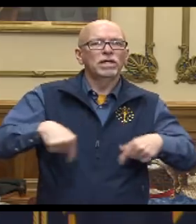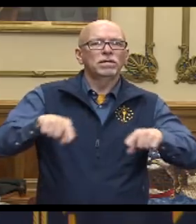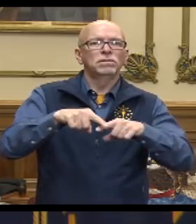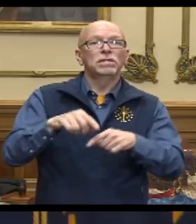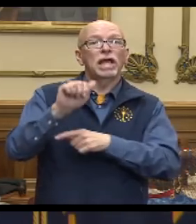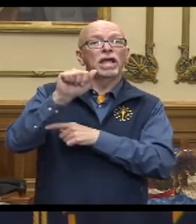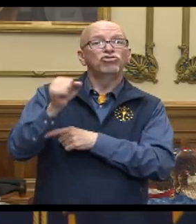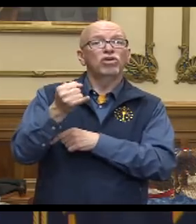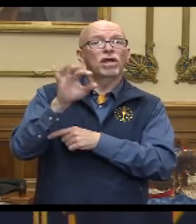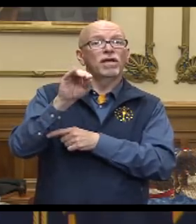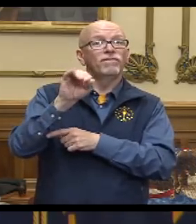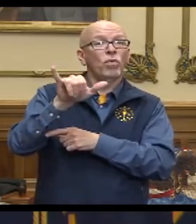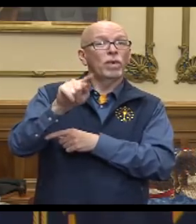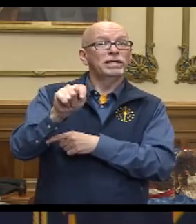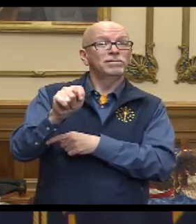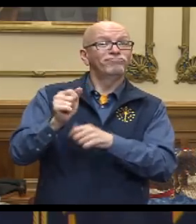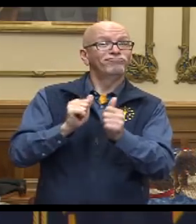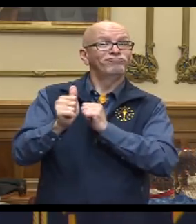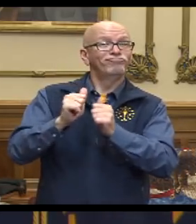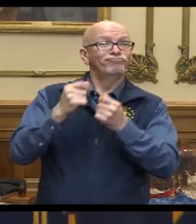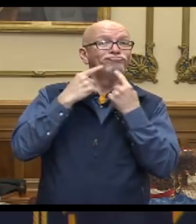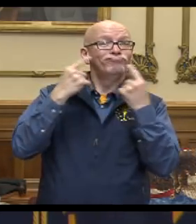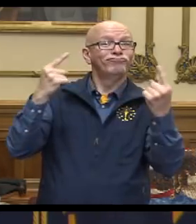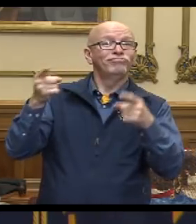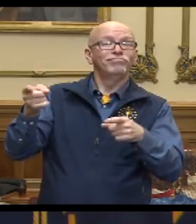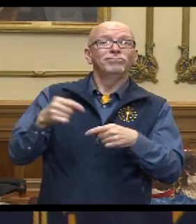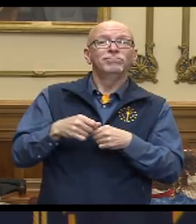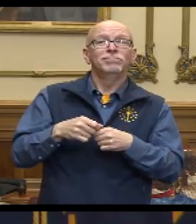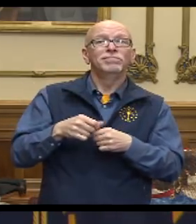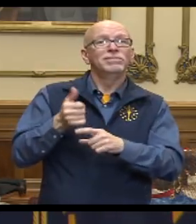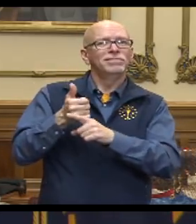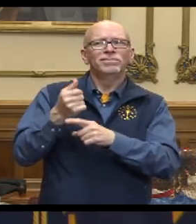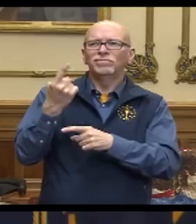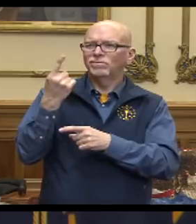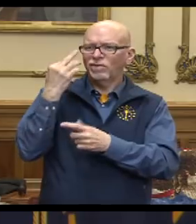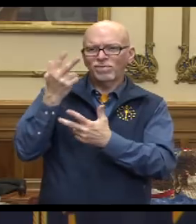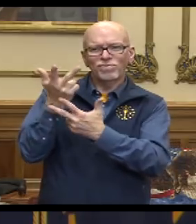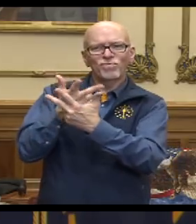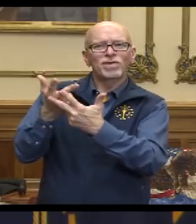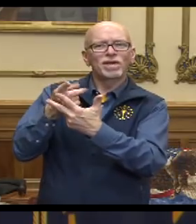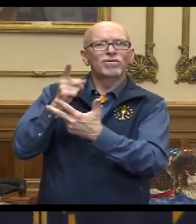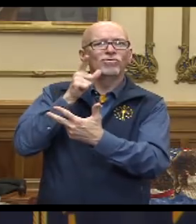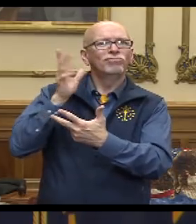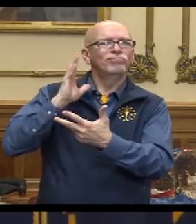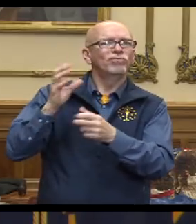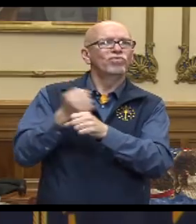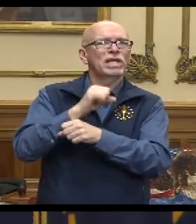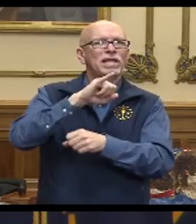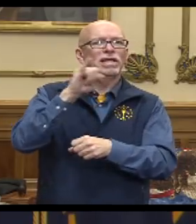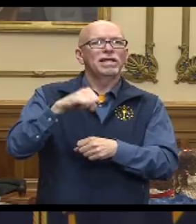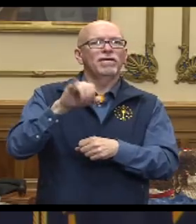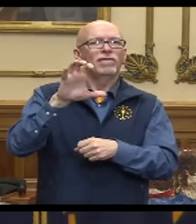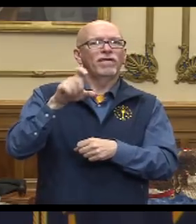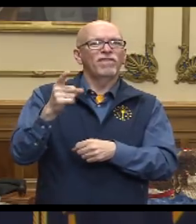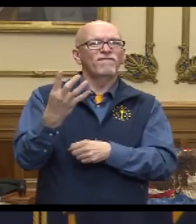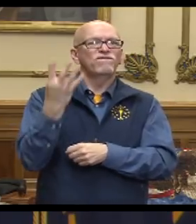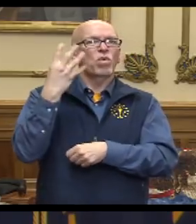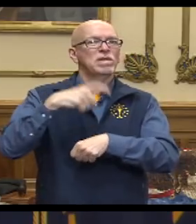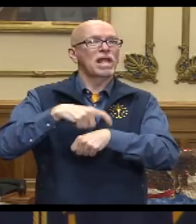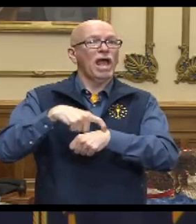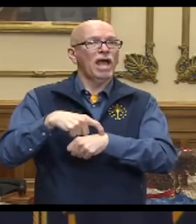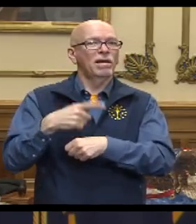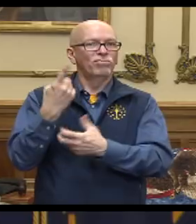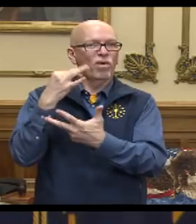A.J. Foyt, one of only 3 men who have won the Indy 500 4